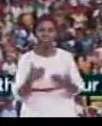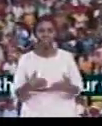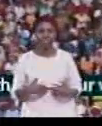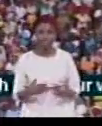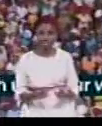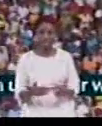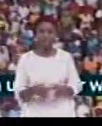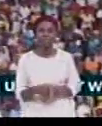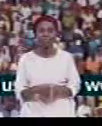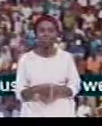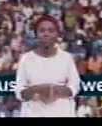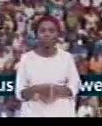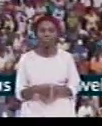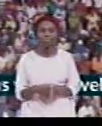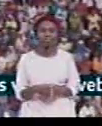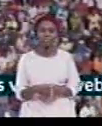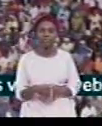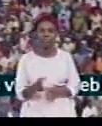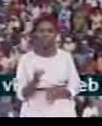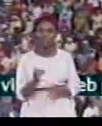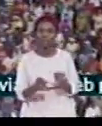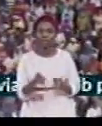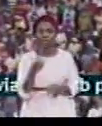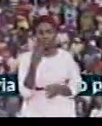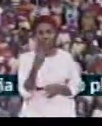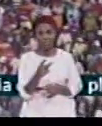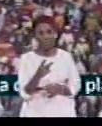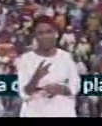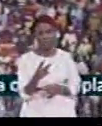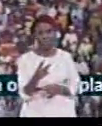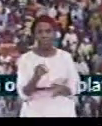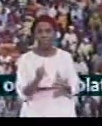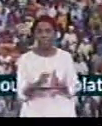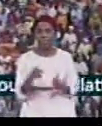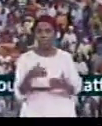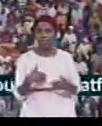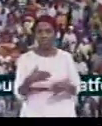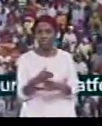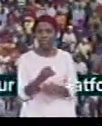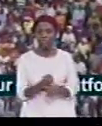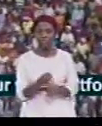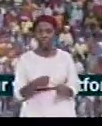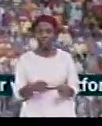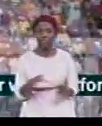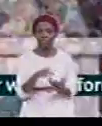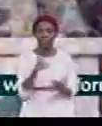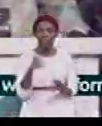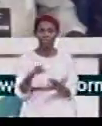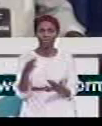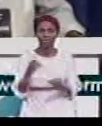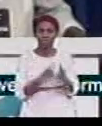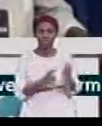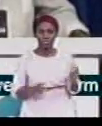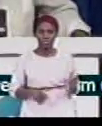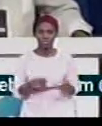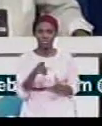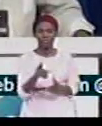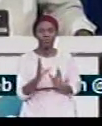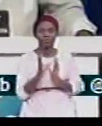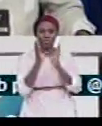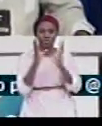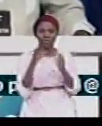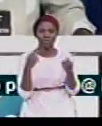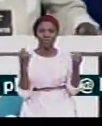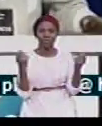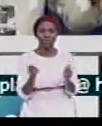now. If you see that you have received the choice of the Lord, you shout hallelujah.